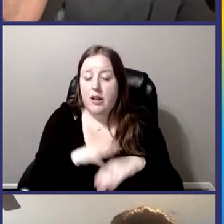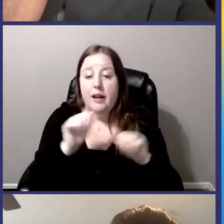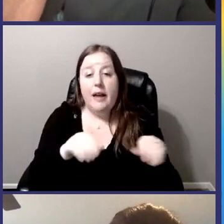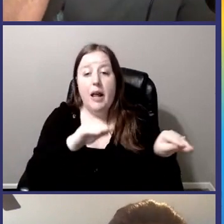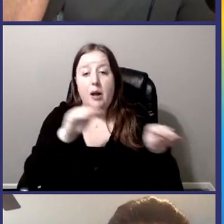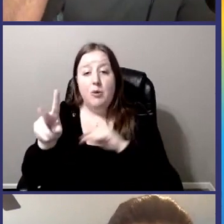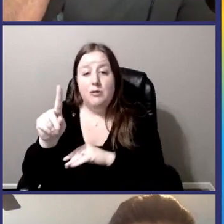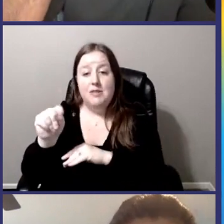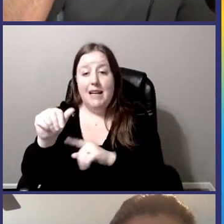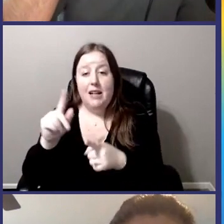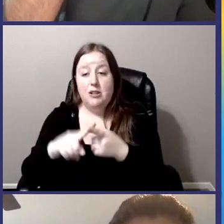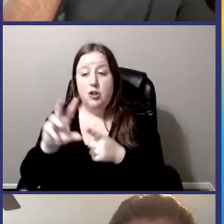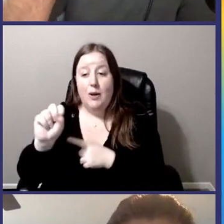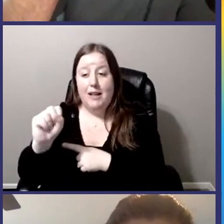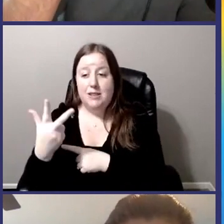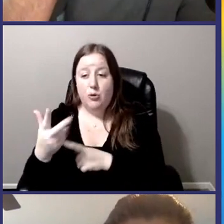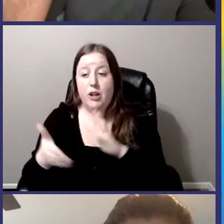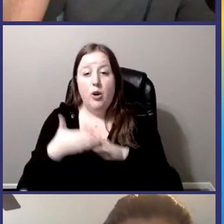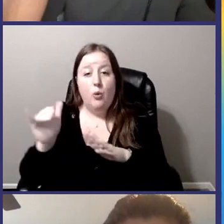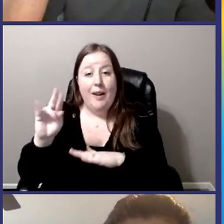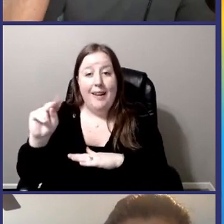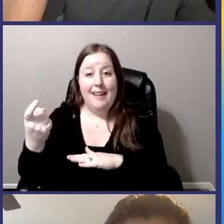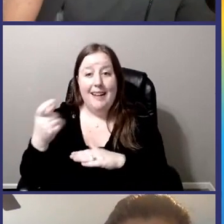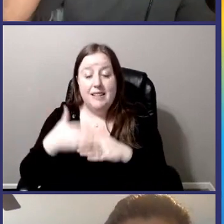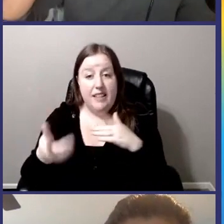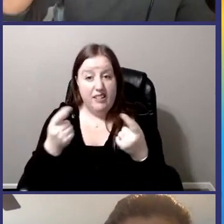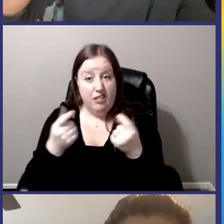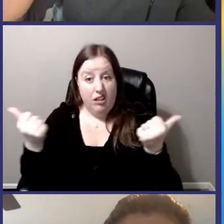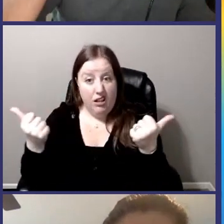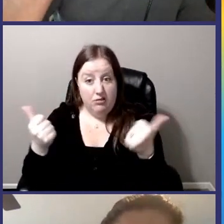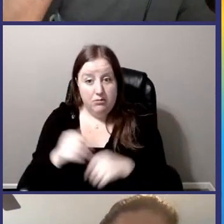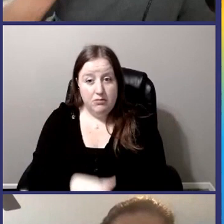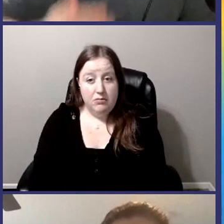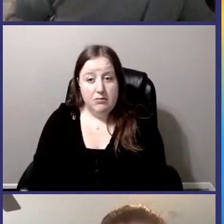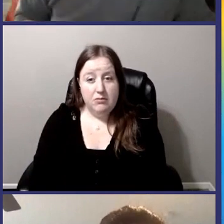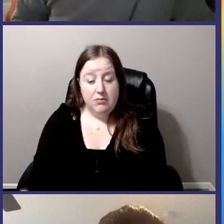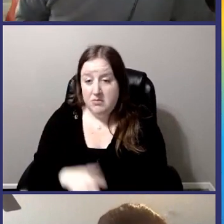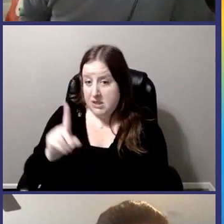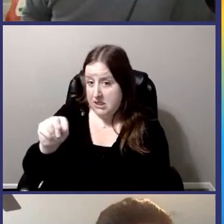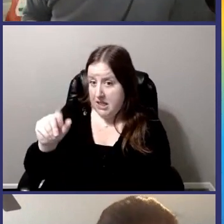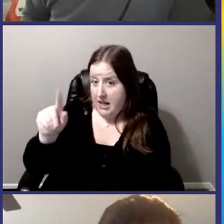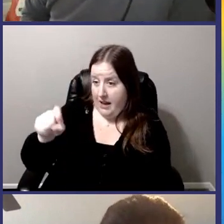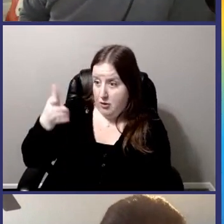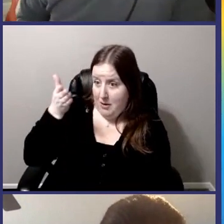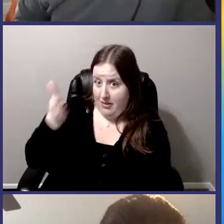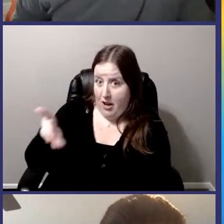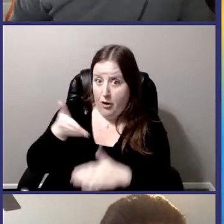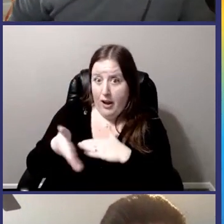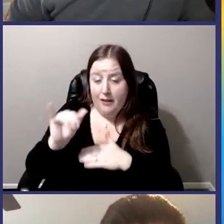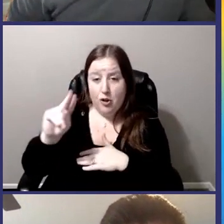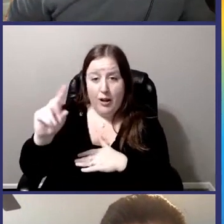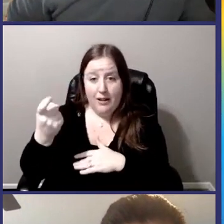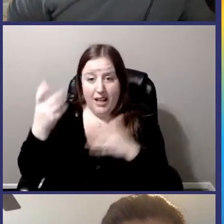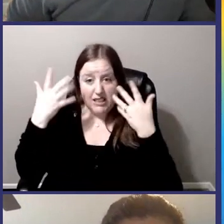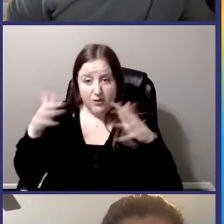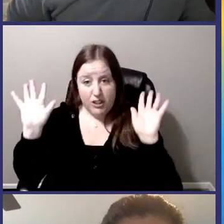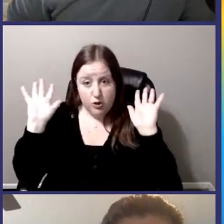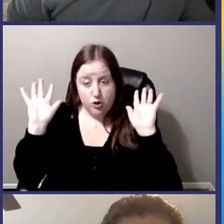data to S3, run the index, and delete it? Does the data have to be present once the indexes are built?